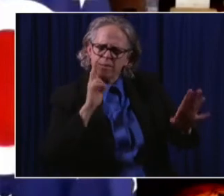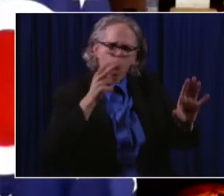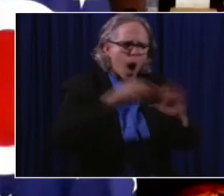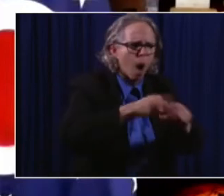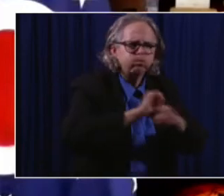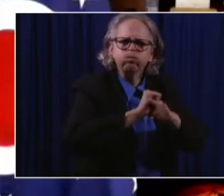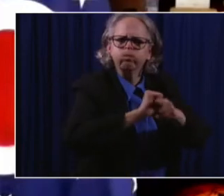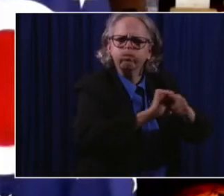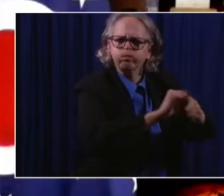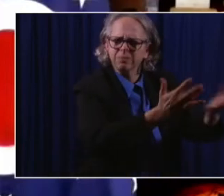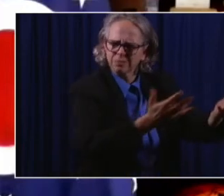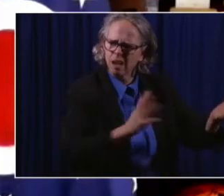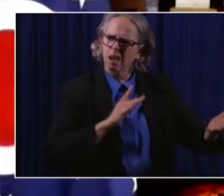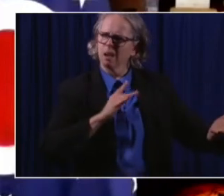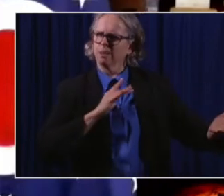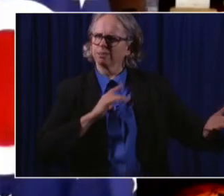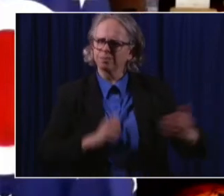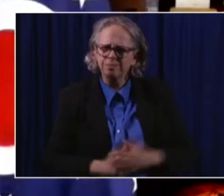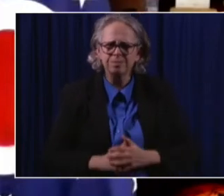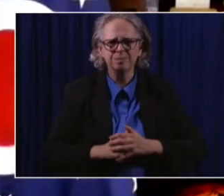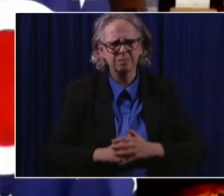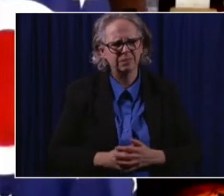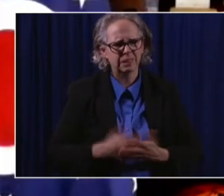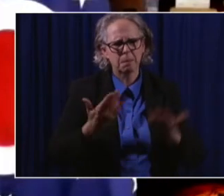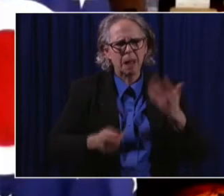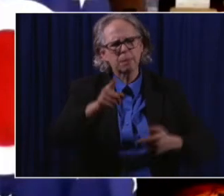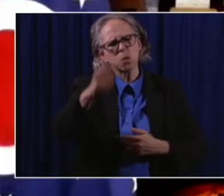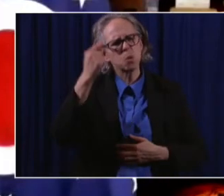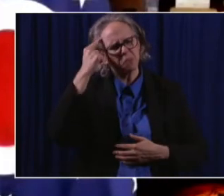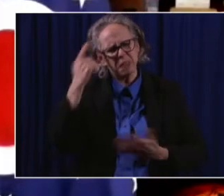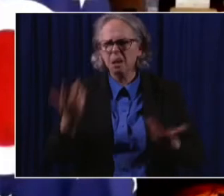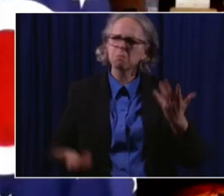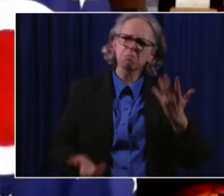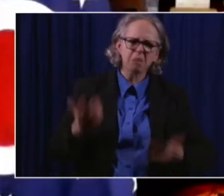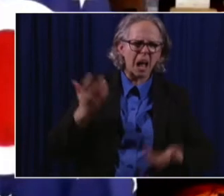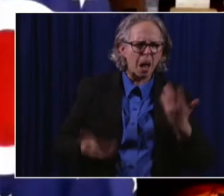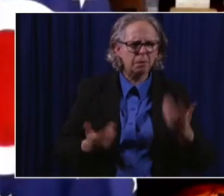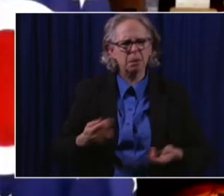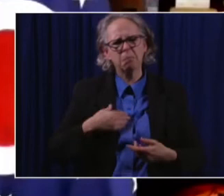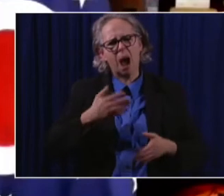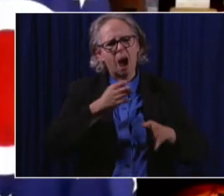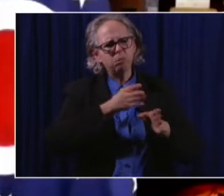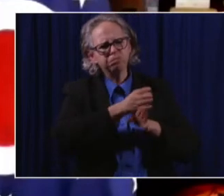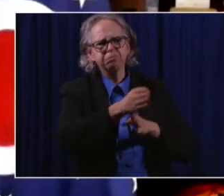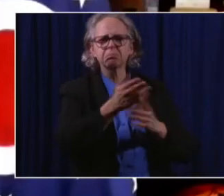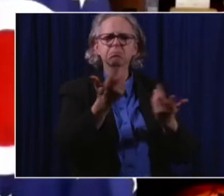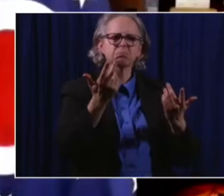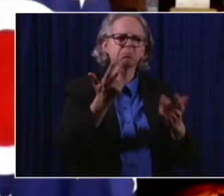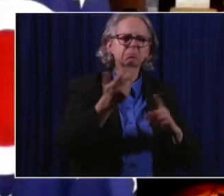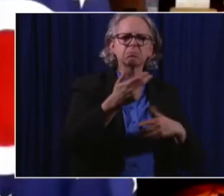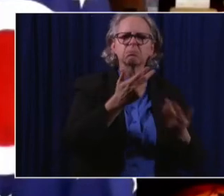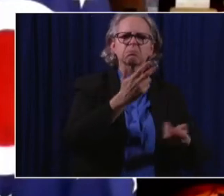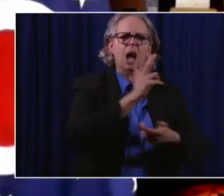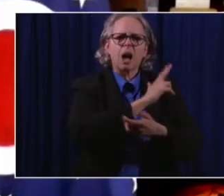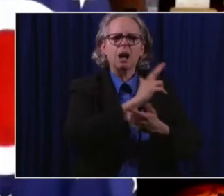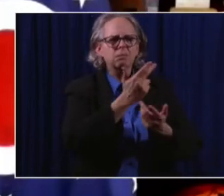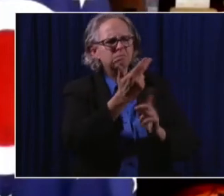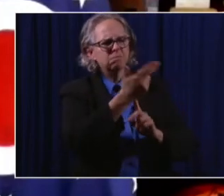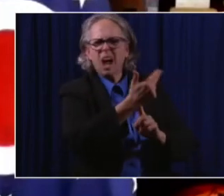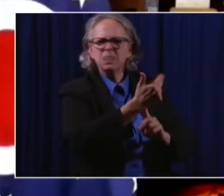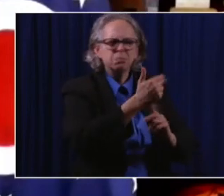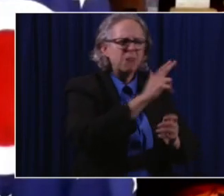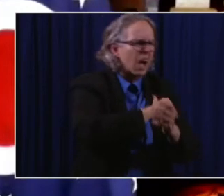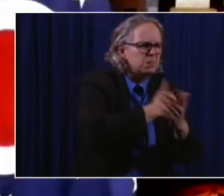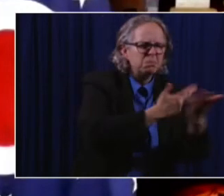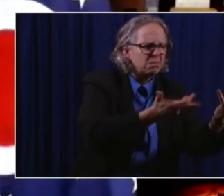in the hospitality industry. There aren't any jobs in the hospitality industry, or at least not as many as there used to be for me.